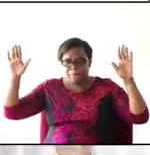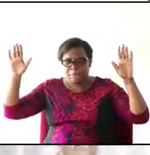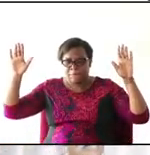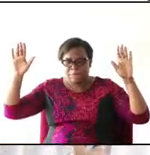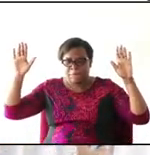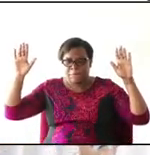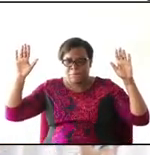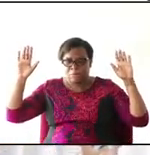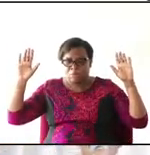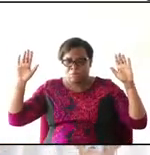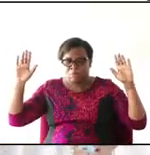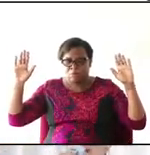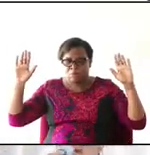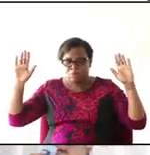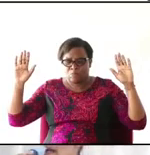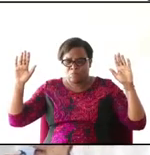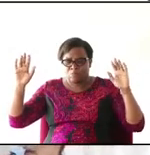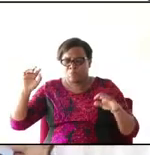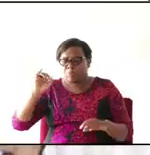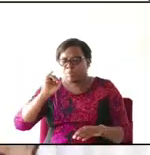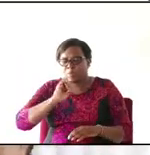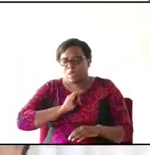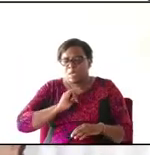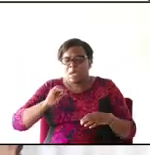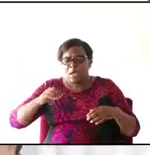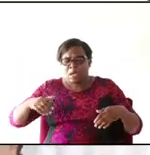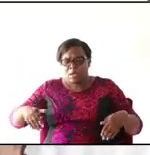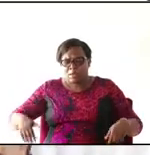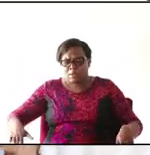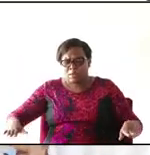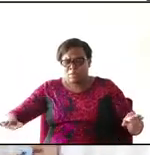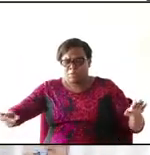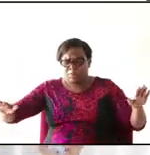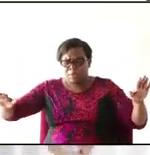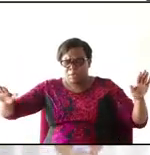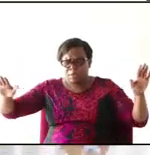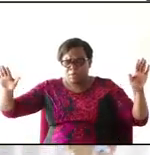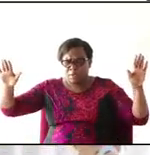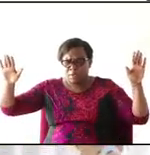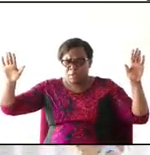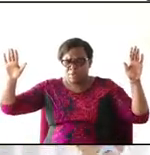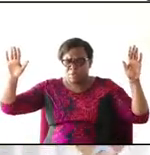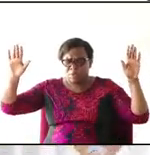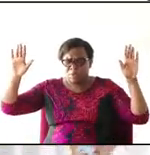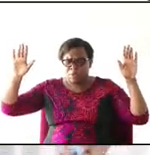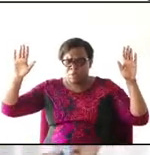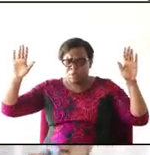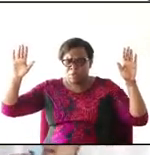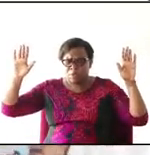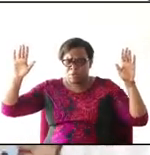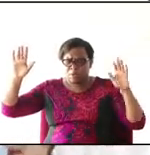why not make that commitment to God this morning? That I'm ready and I'm willing